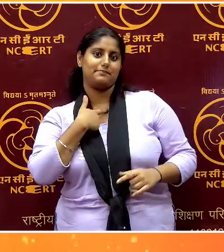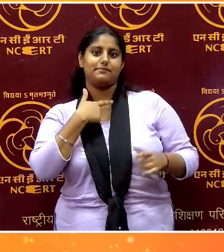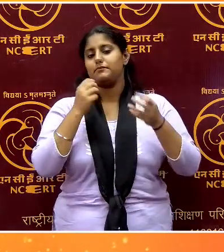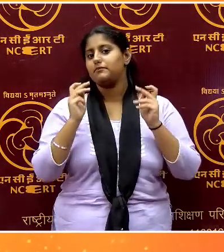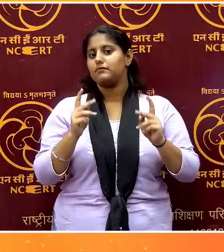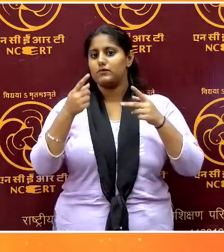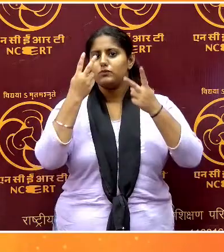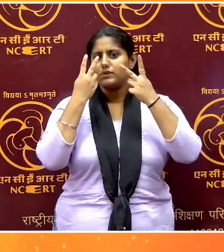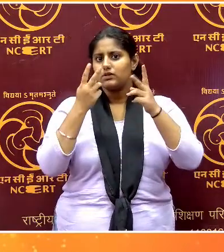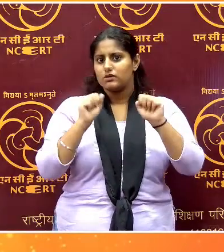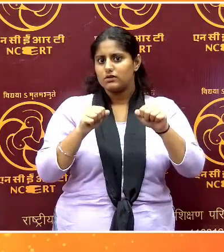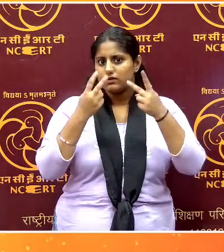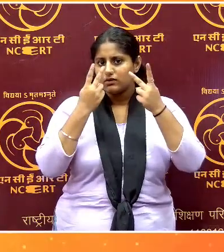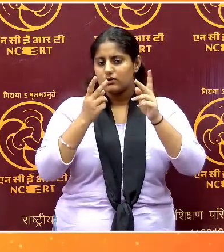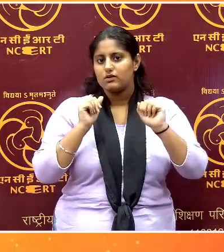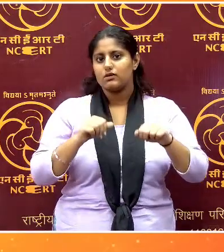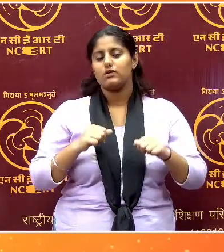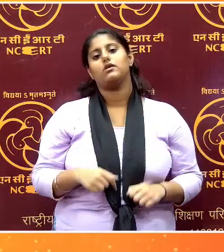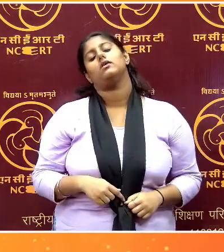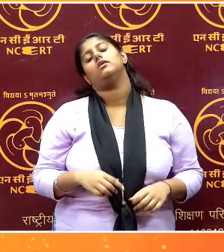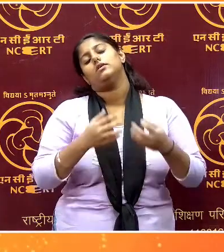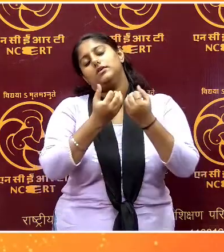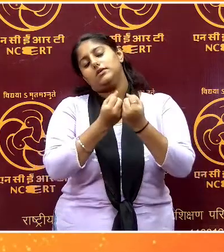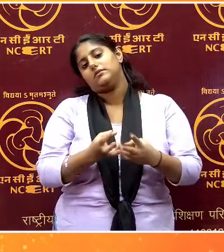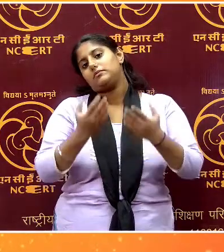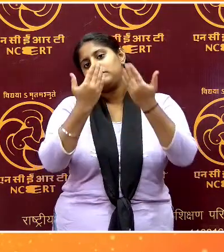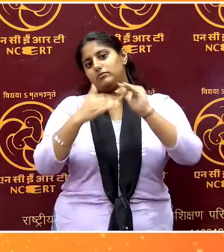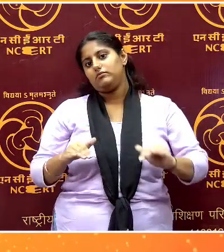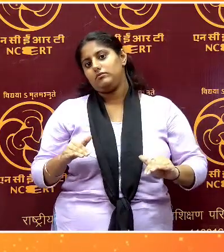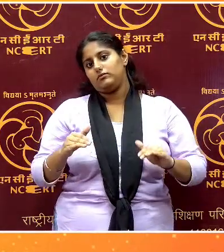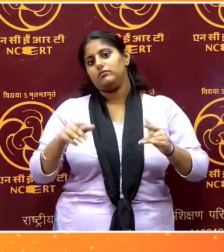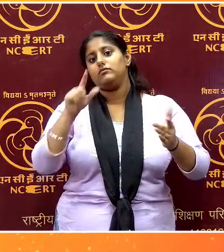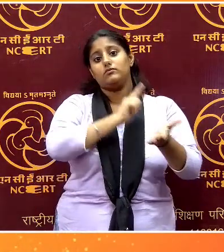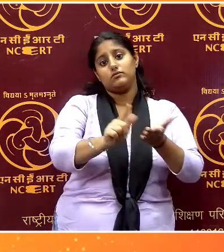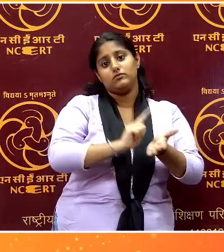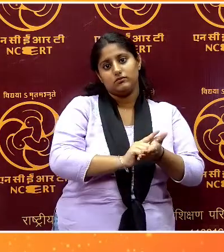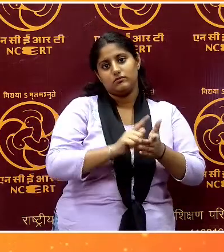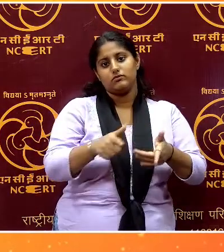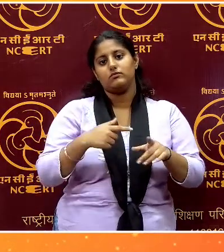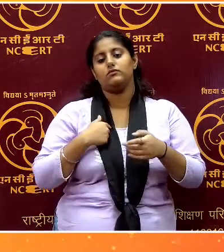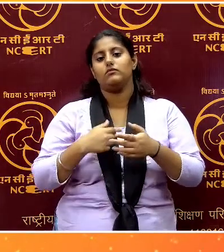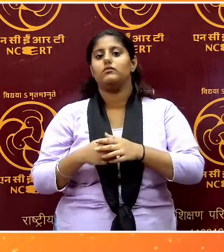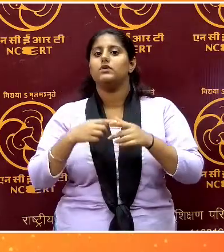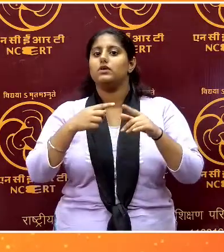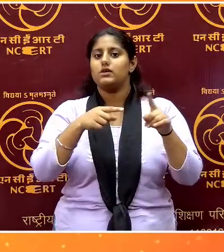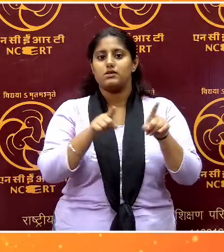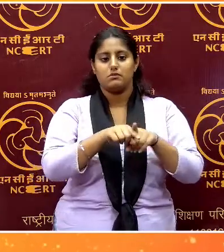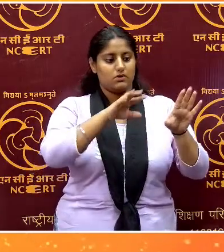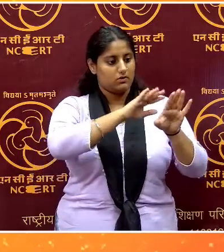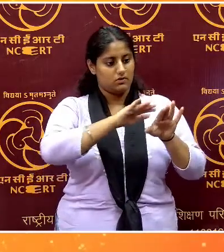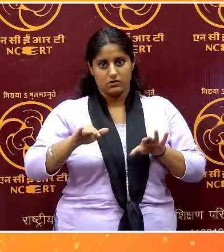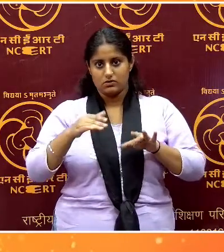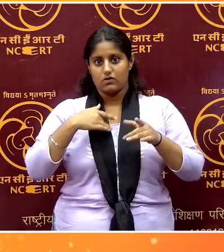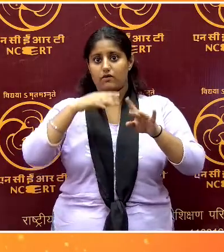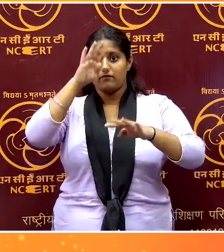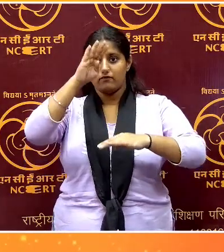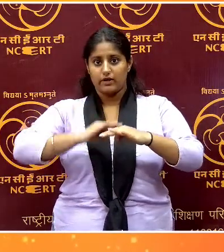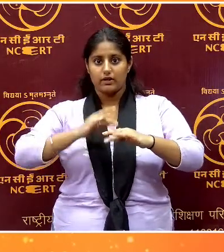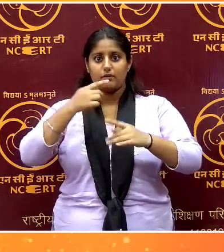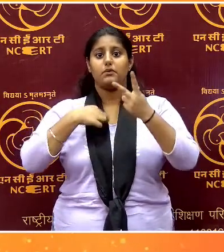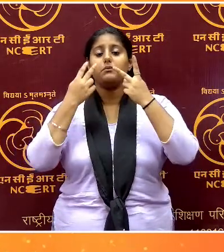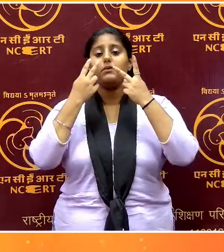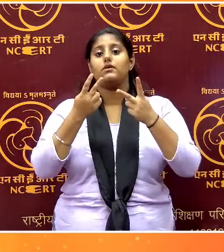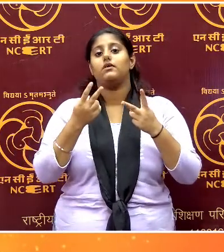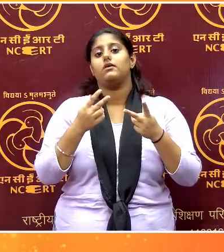Can you see here? We Yes. have number of students absent written on the horizontal axis, and on the vertical axis we